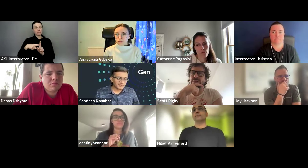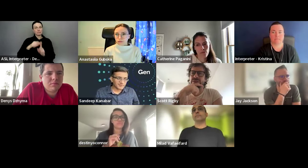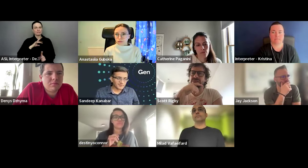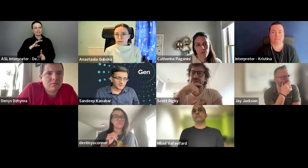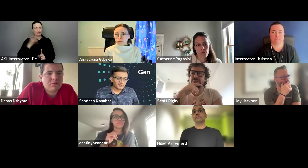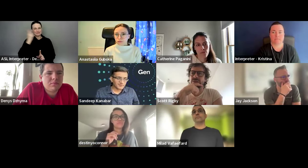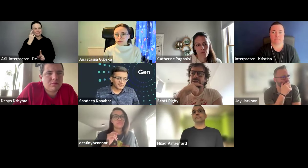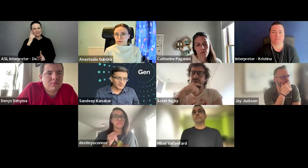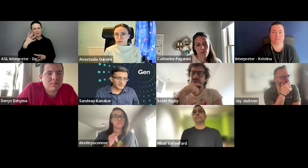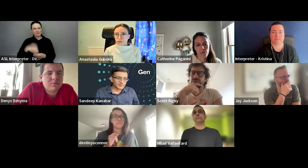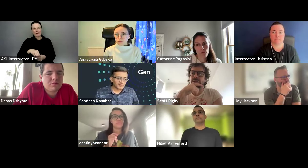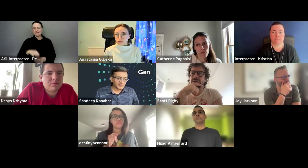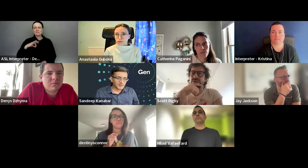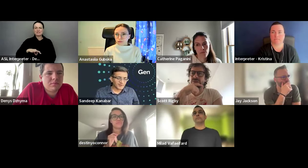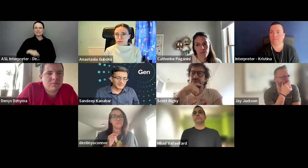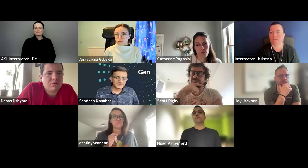benefits.